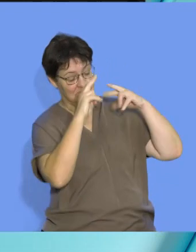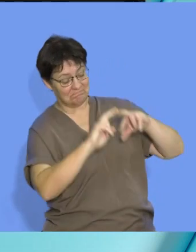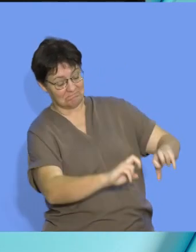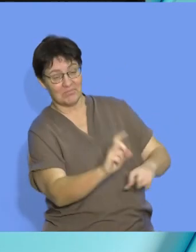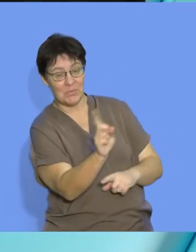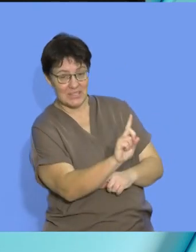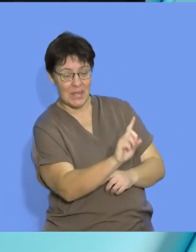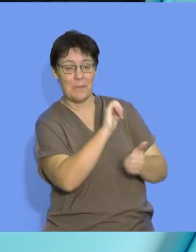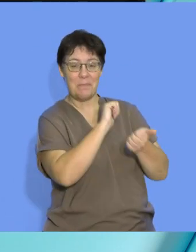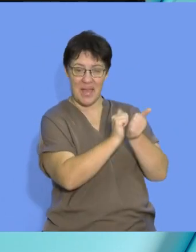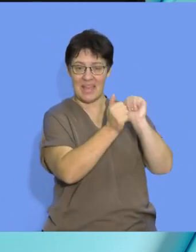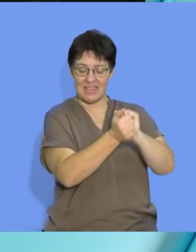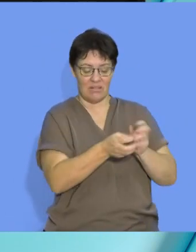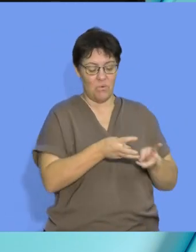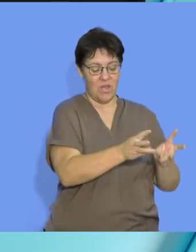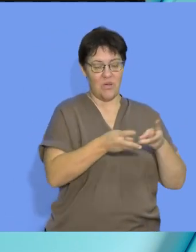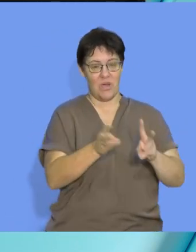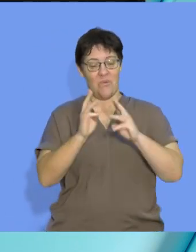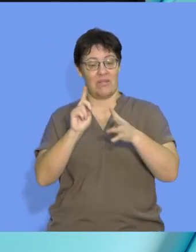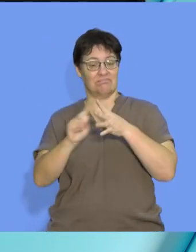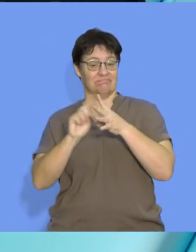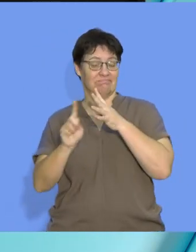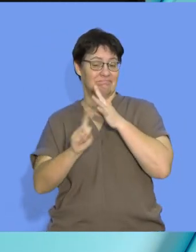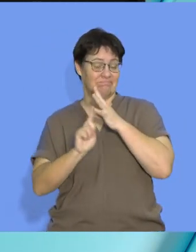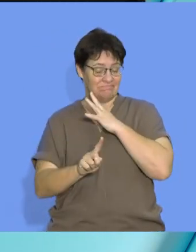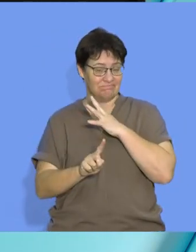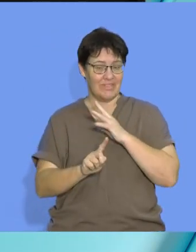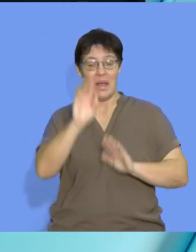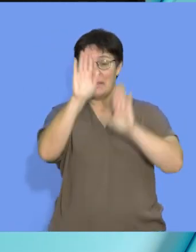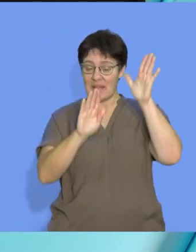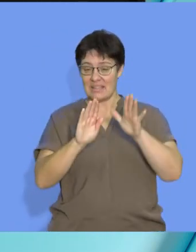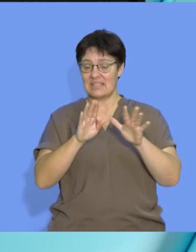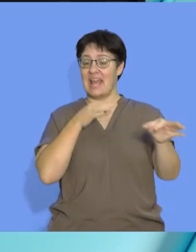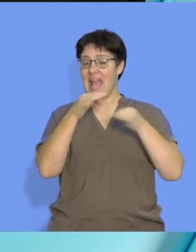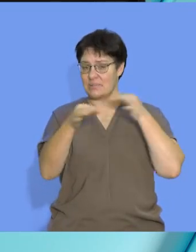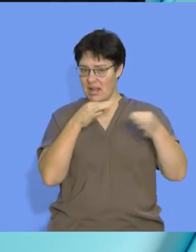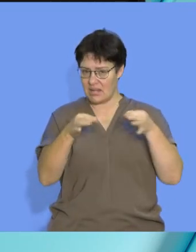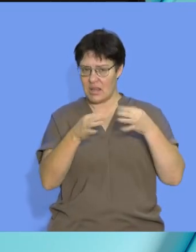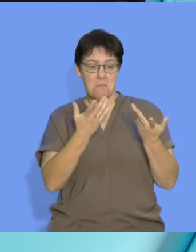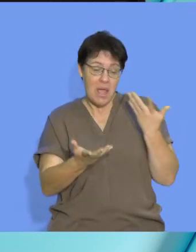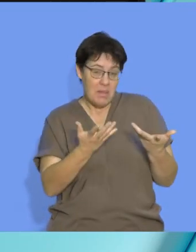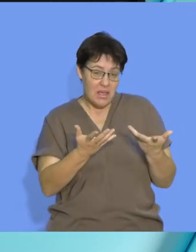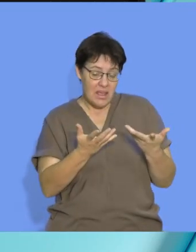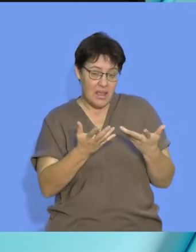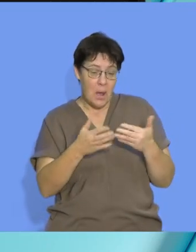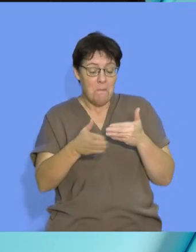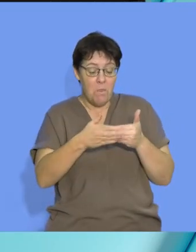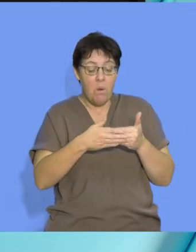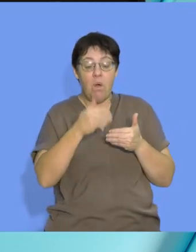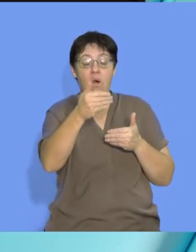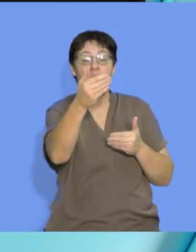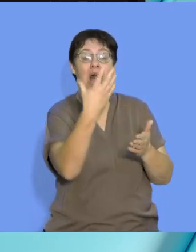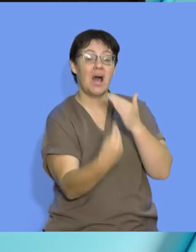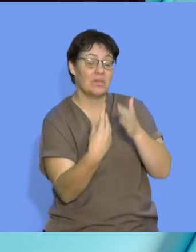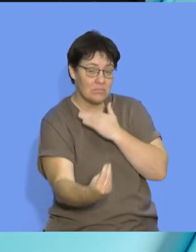at mathematical ways to explain patterns and also predict further possibilities and outcomes